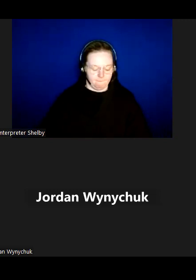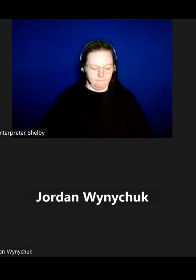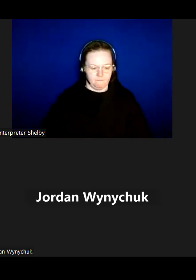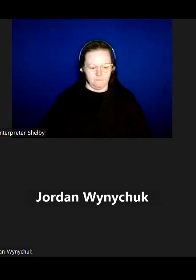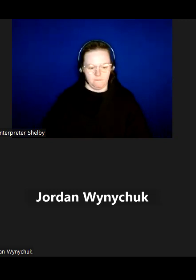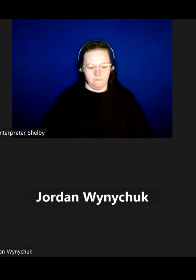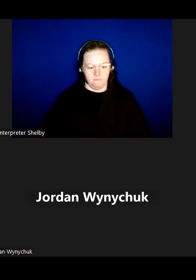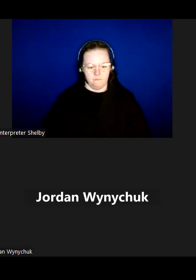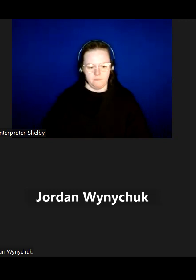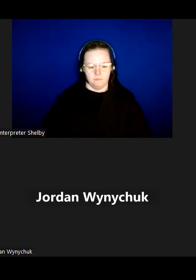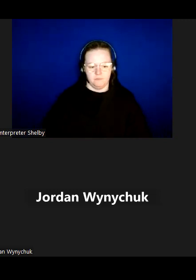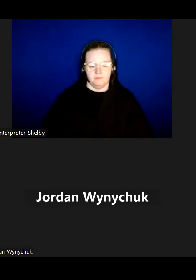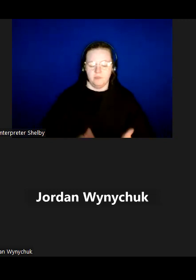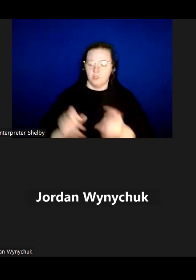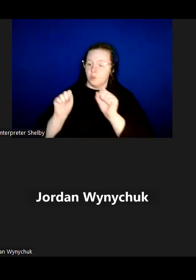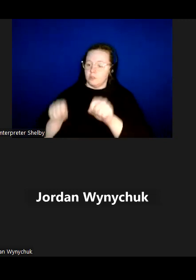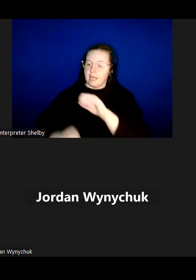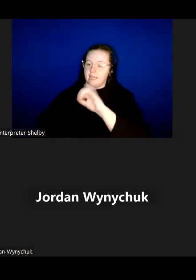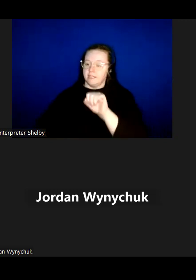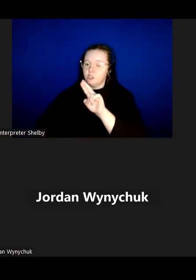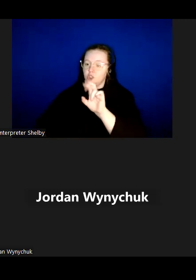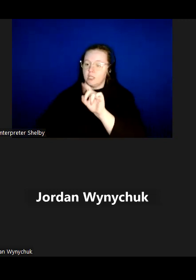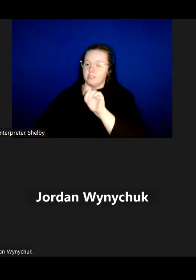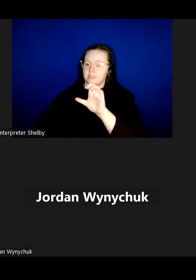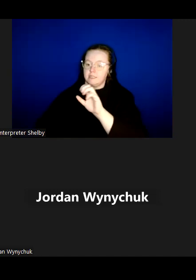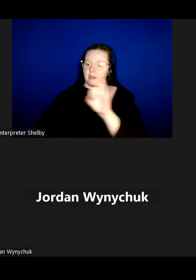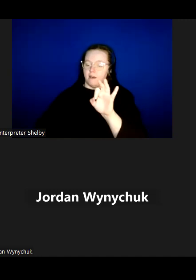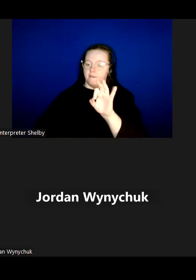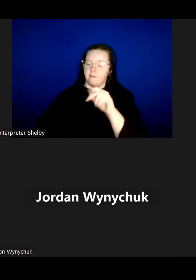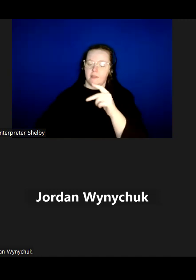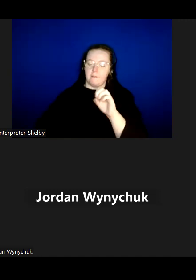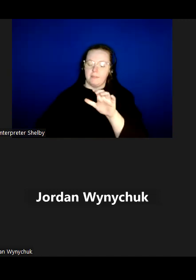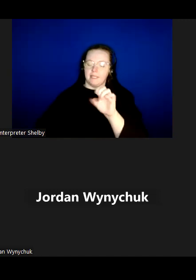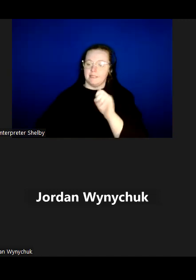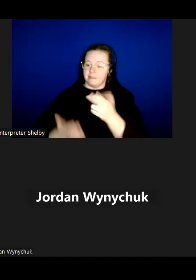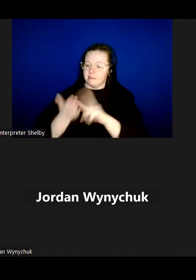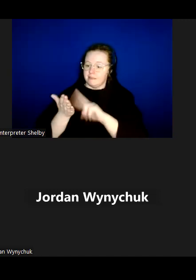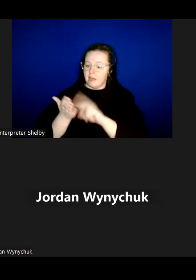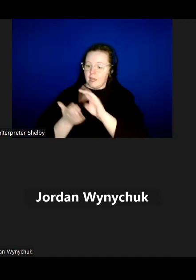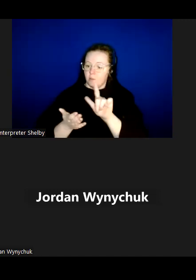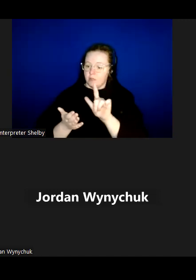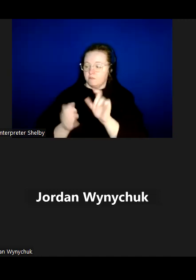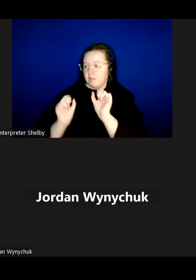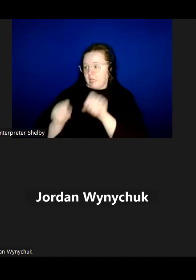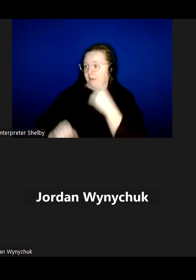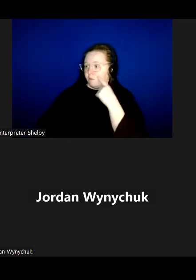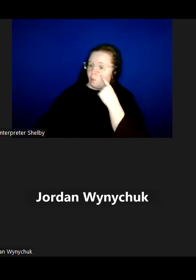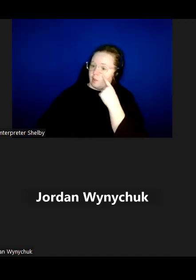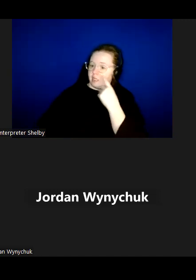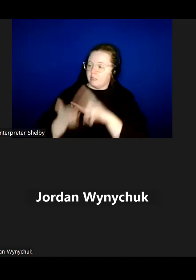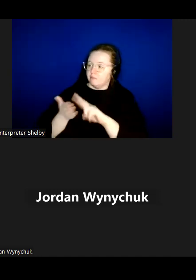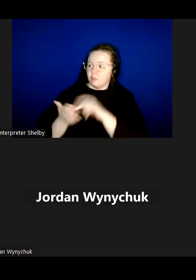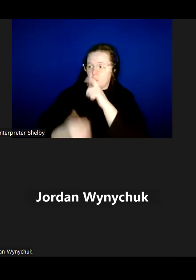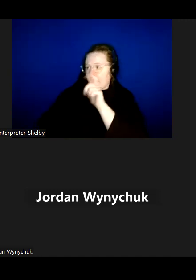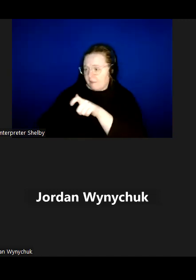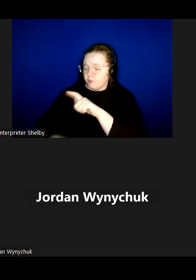can a justice of peace sign a will As a witness? as a Sure, why witness? not? They don't have to, but they can.